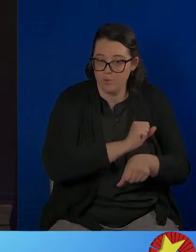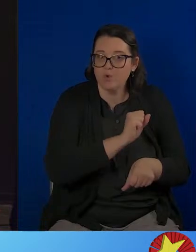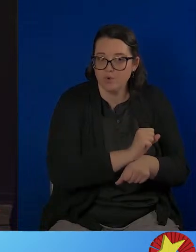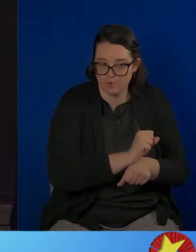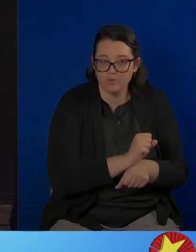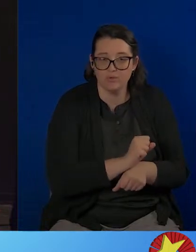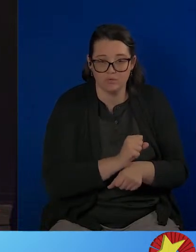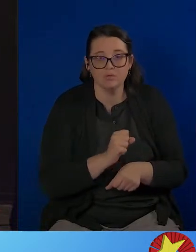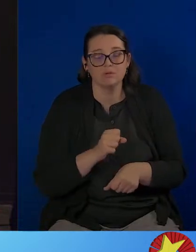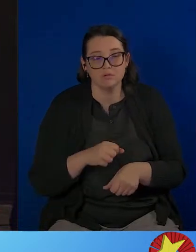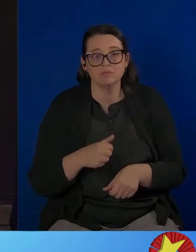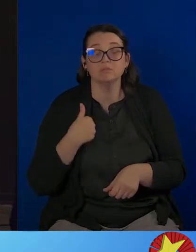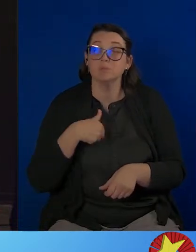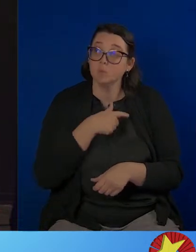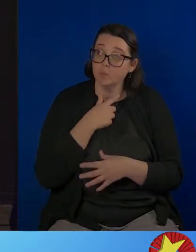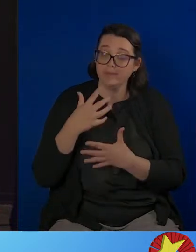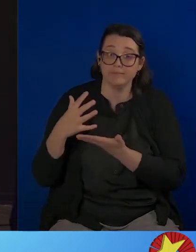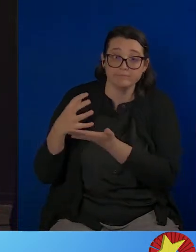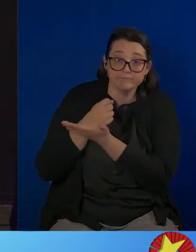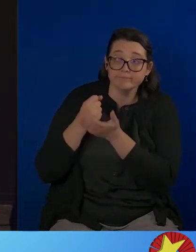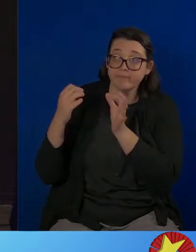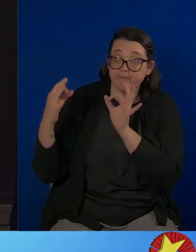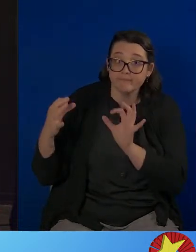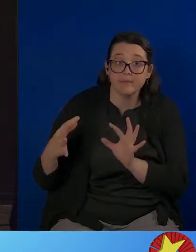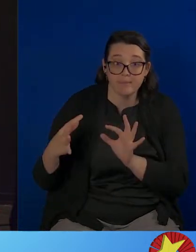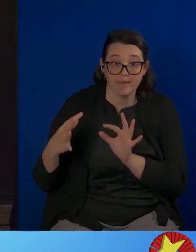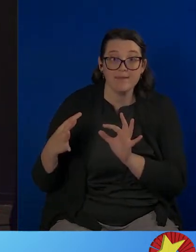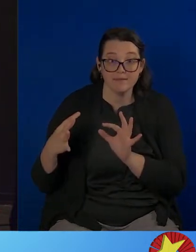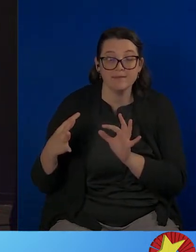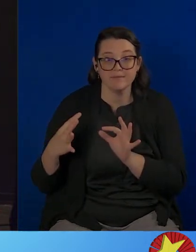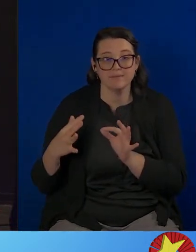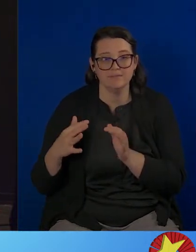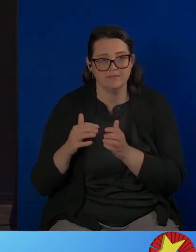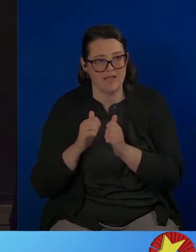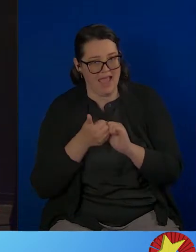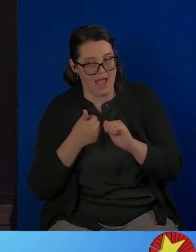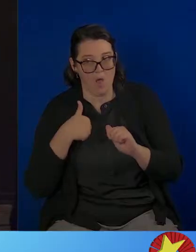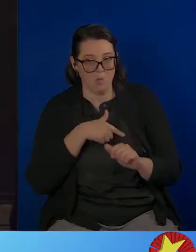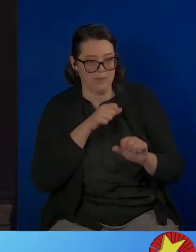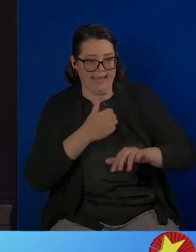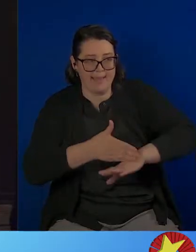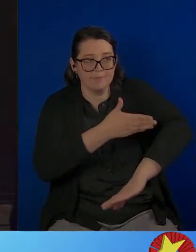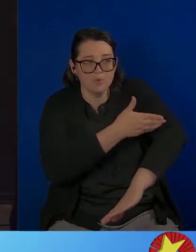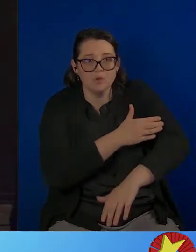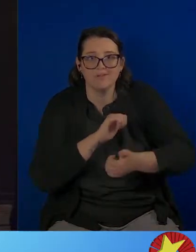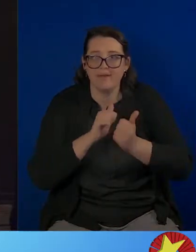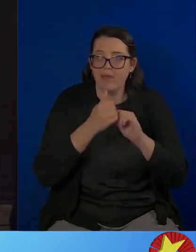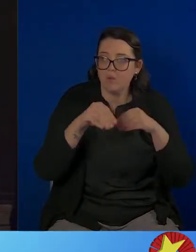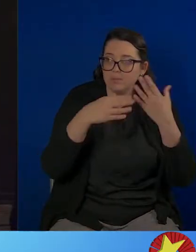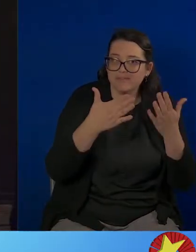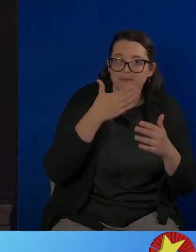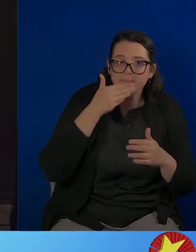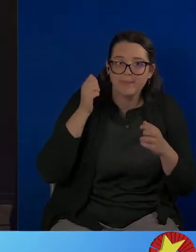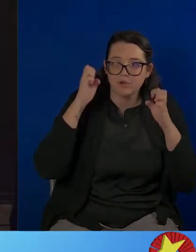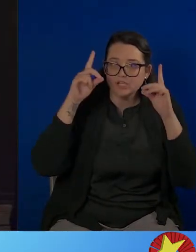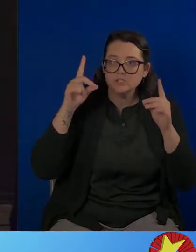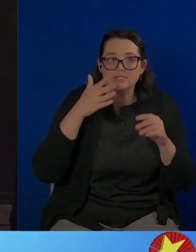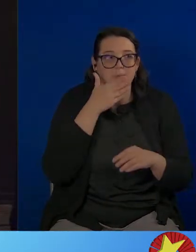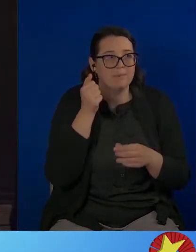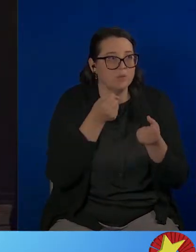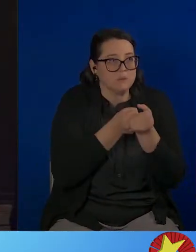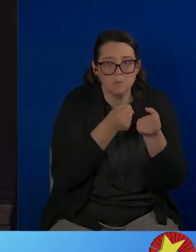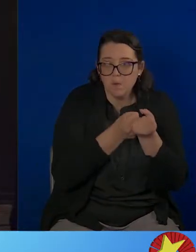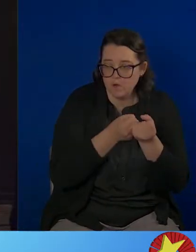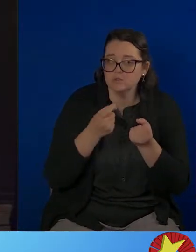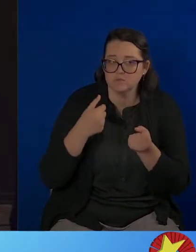We have had continuous feedback about how we are able to improve and provide better education and supports for our